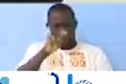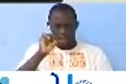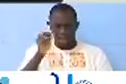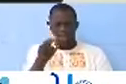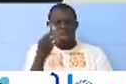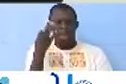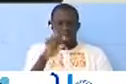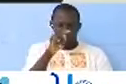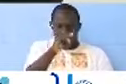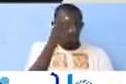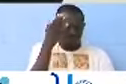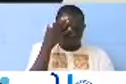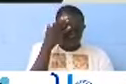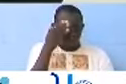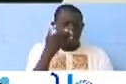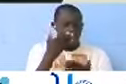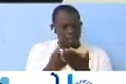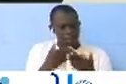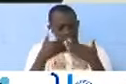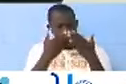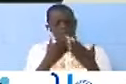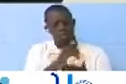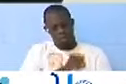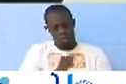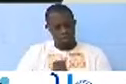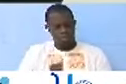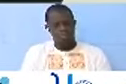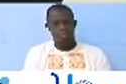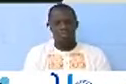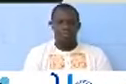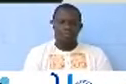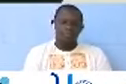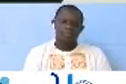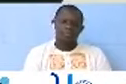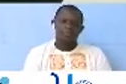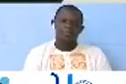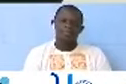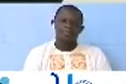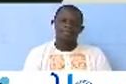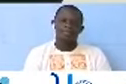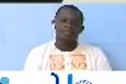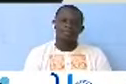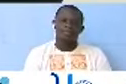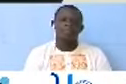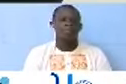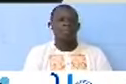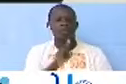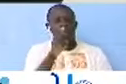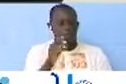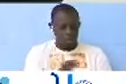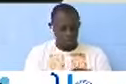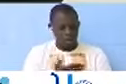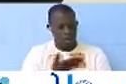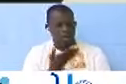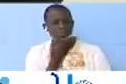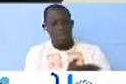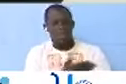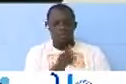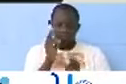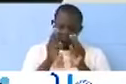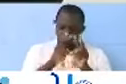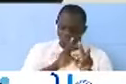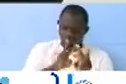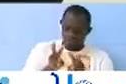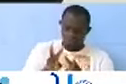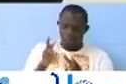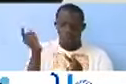ndafta ka wala lo? What nienga traite o dalilo nindo me asaba do uri ka wa o nyama. You were there. You observed what happened. Is it begele ya